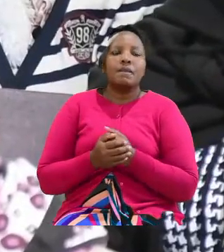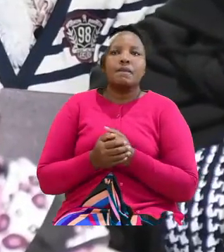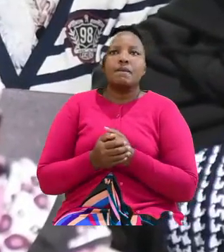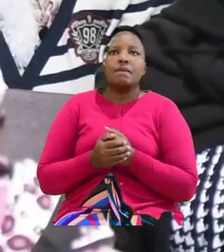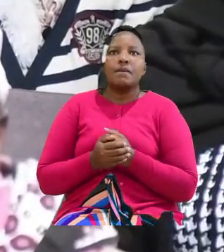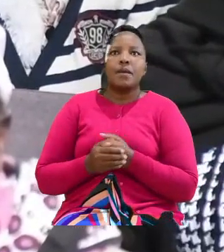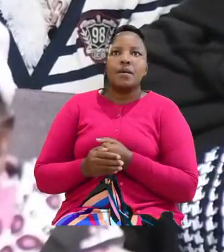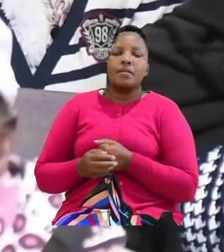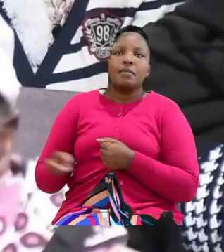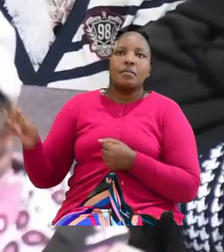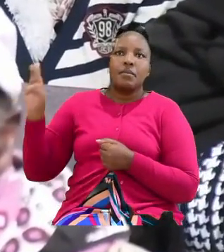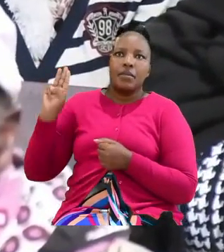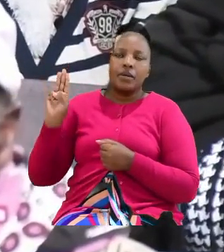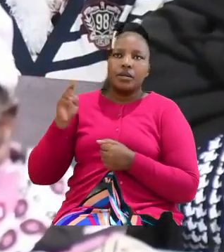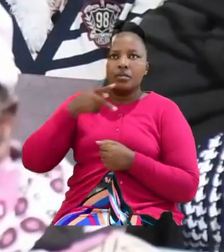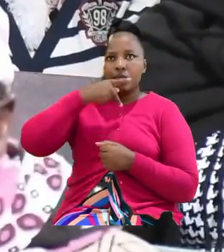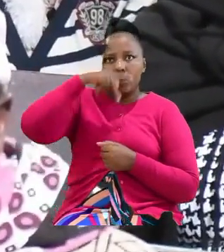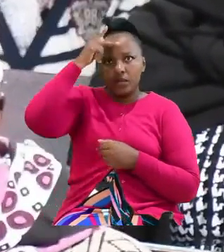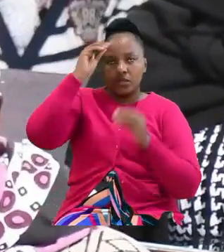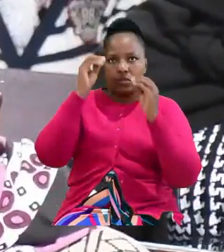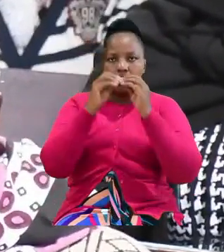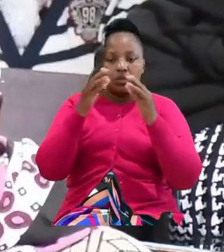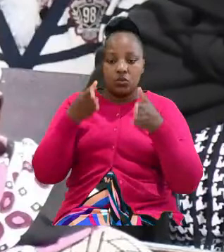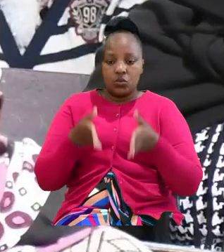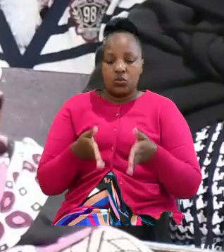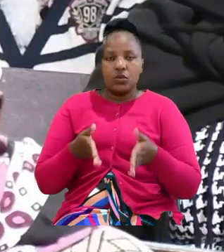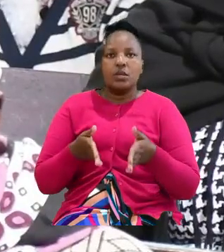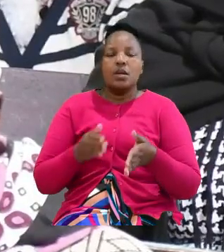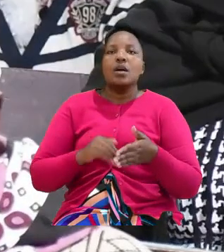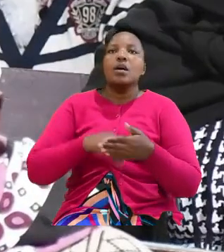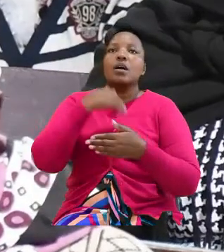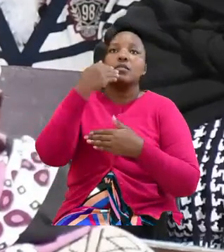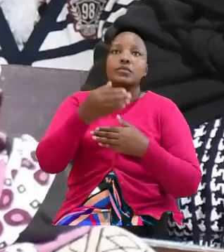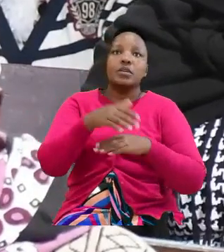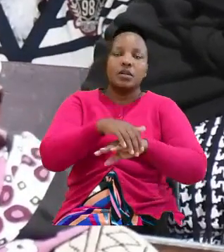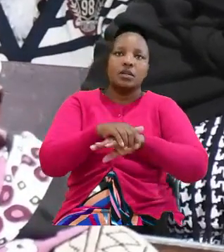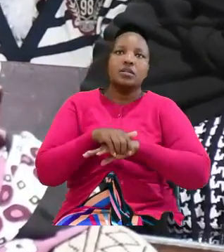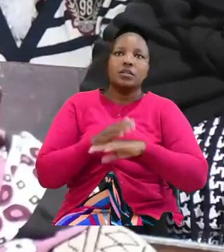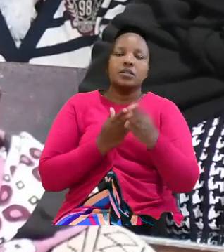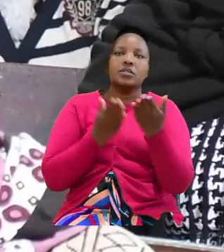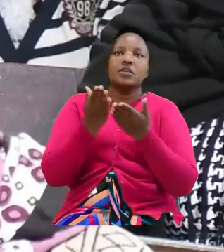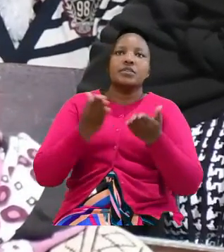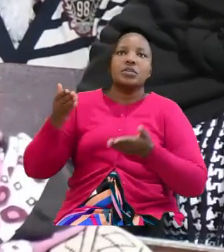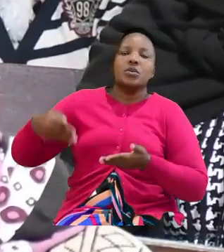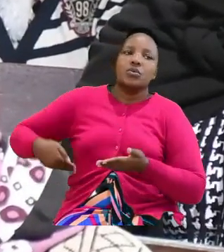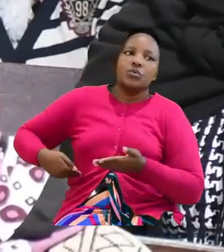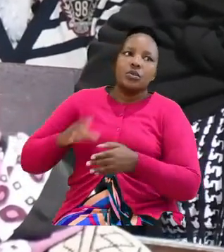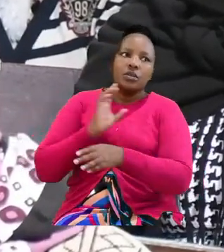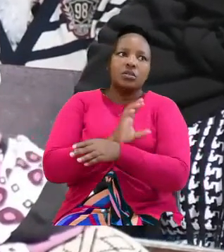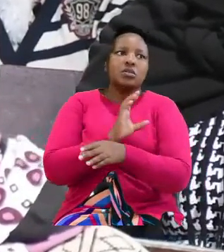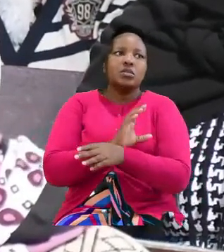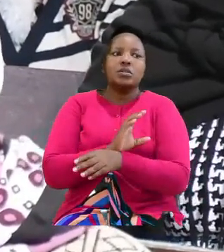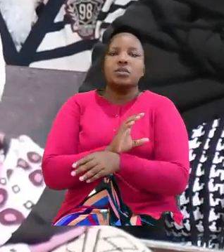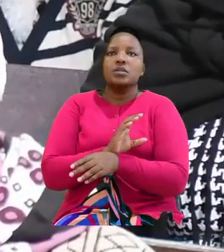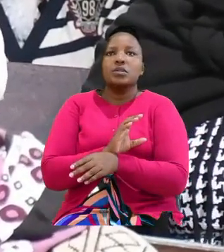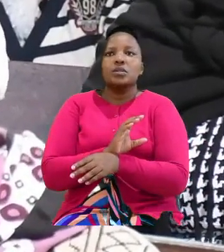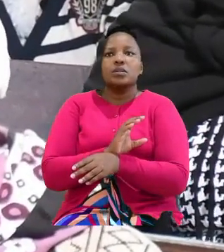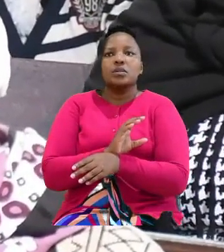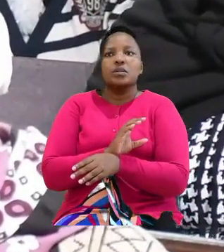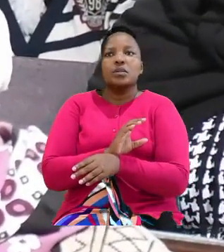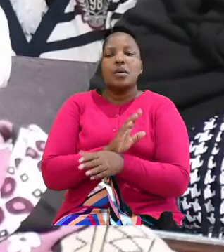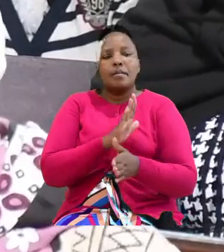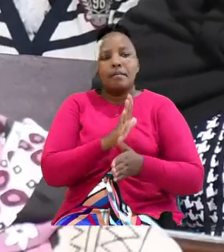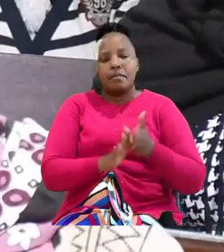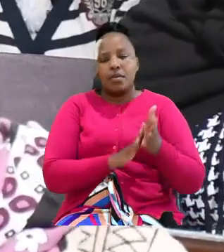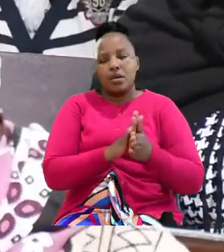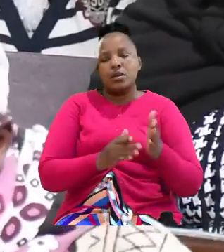Brigade Parents meeting is today after English service in the youth church. Kindly purpose